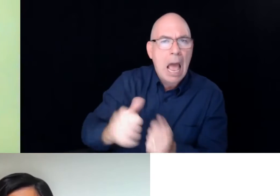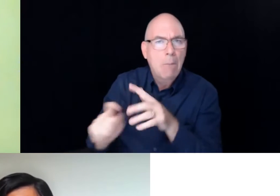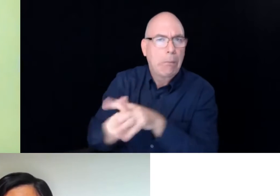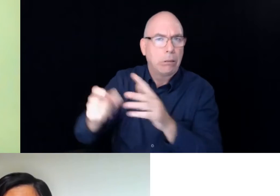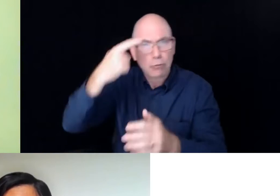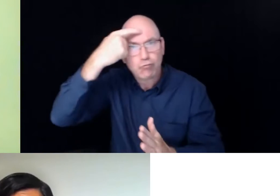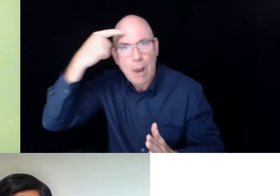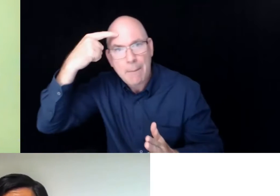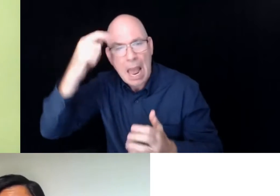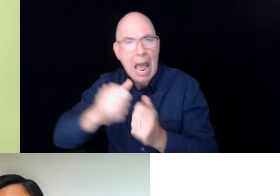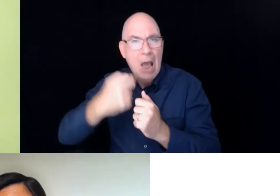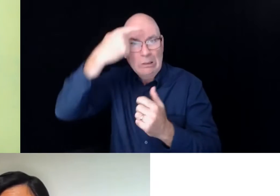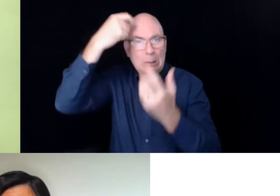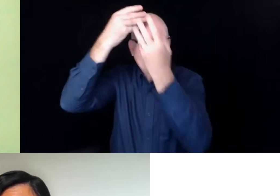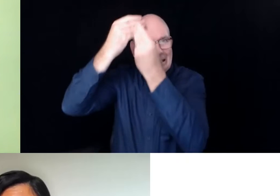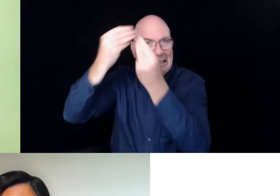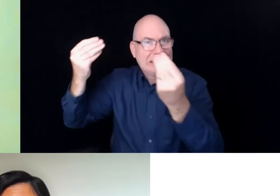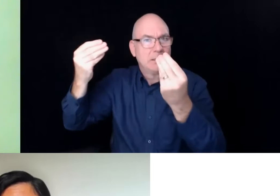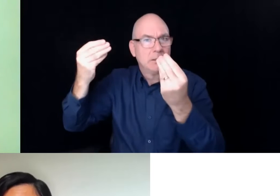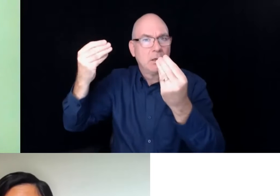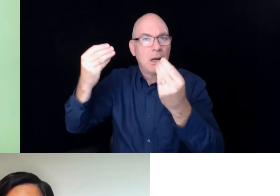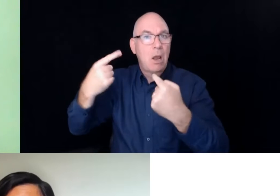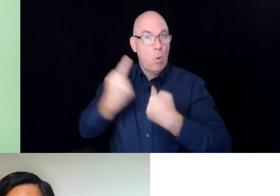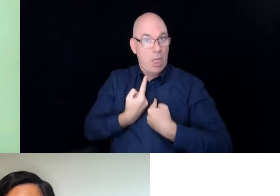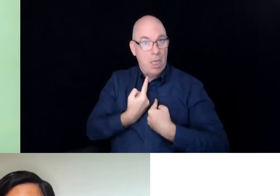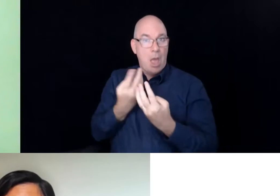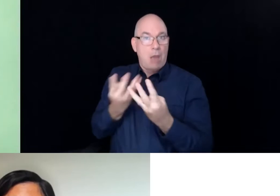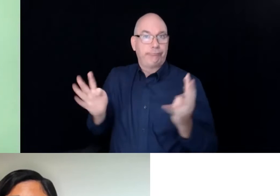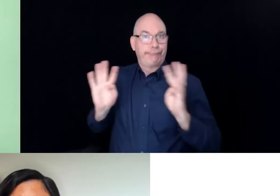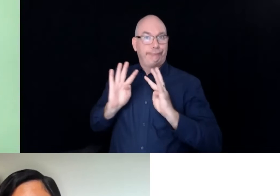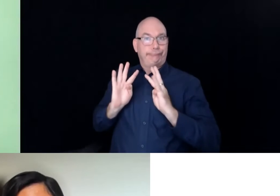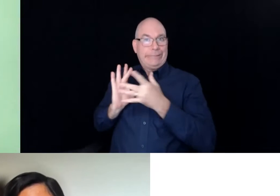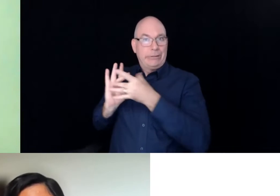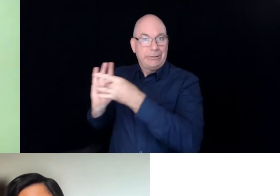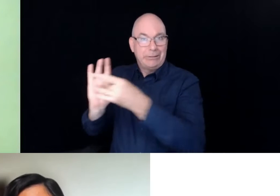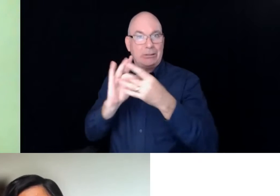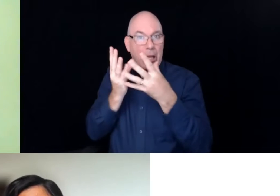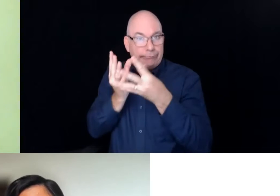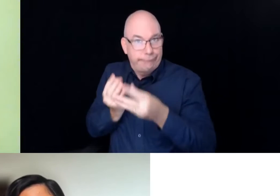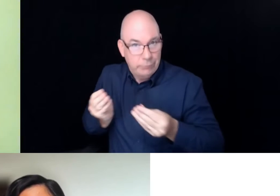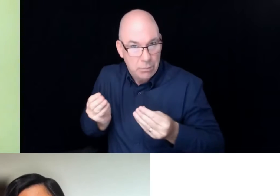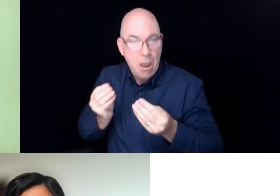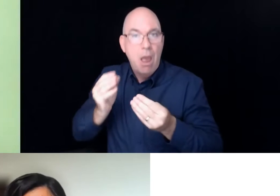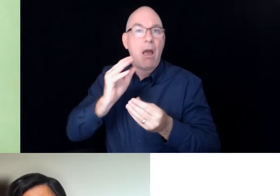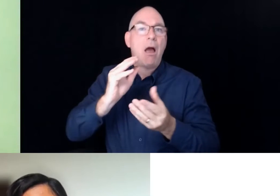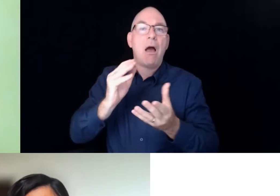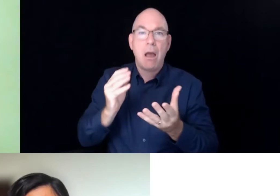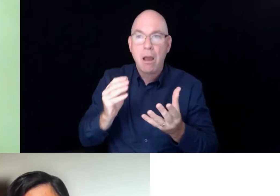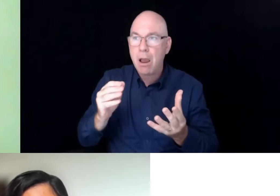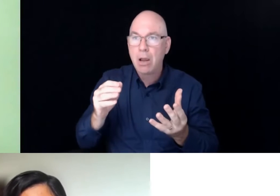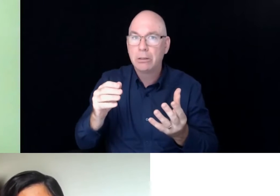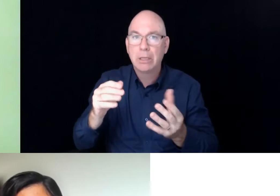both individually and collectively, and how we can cultivate this understanding of healing